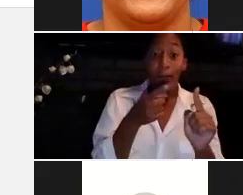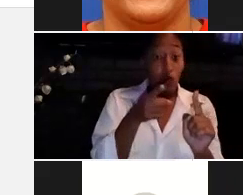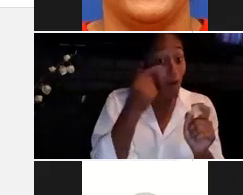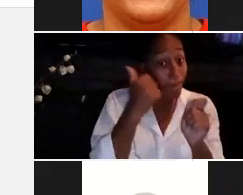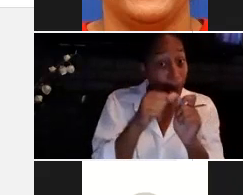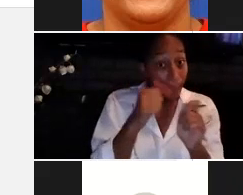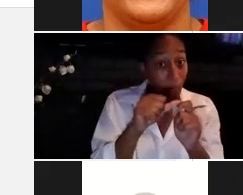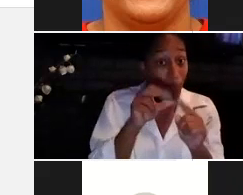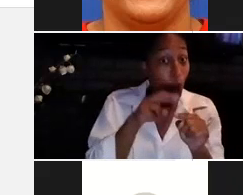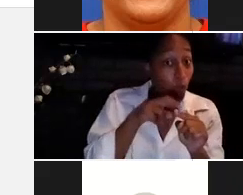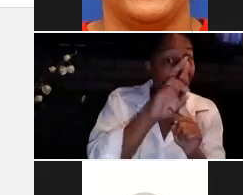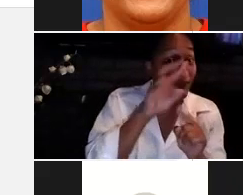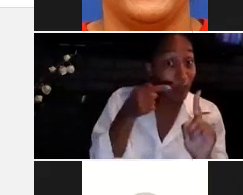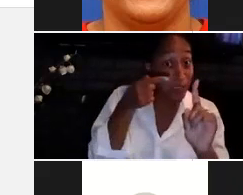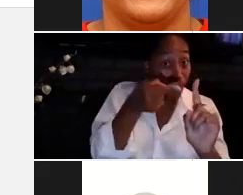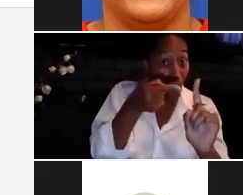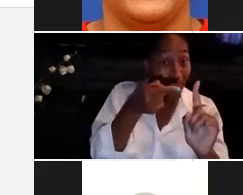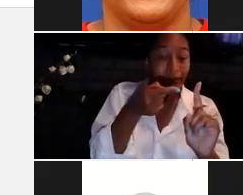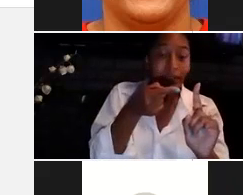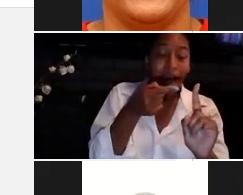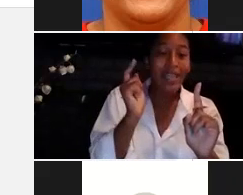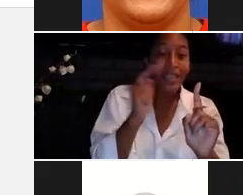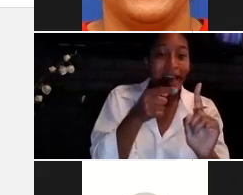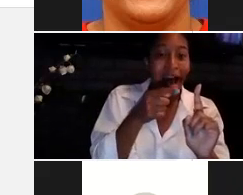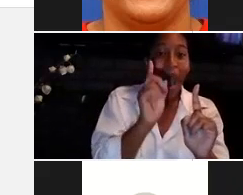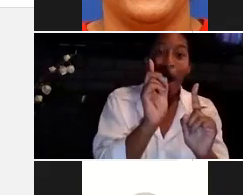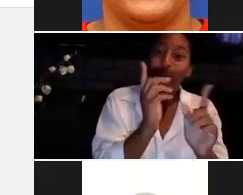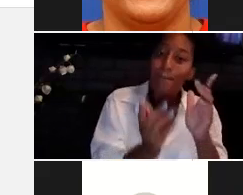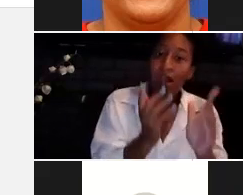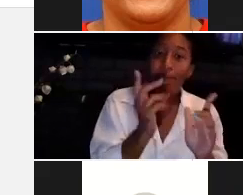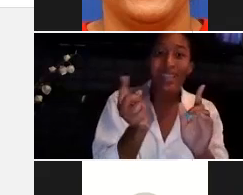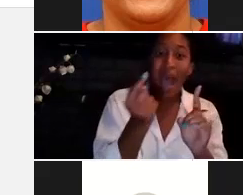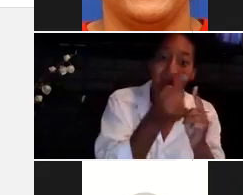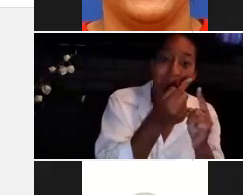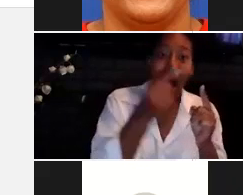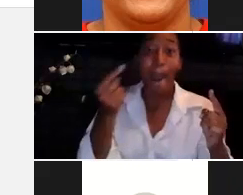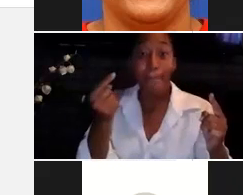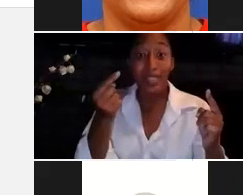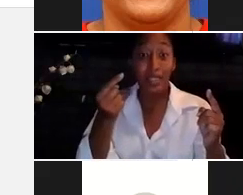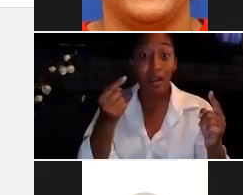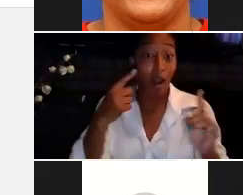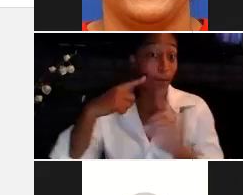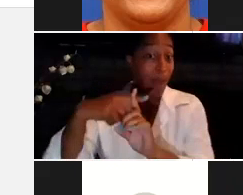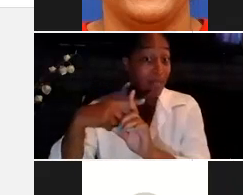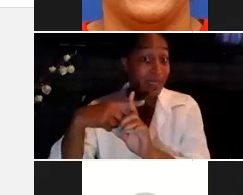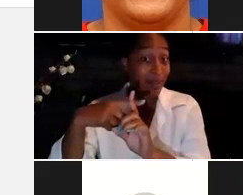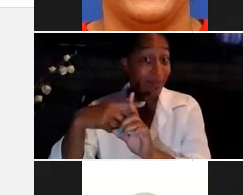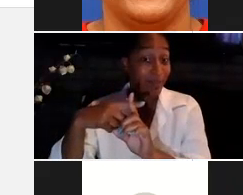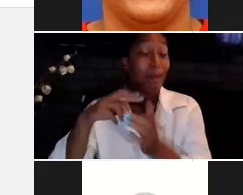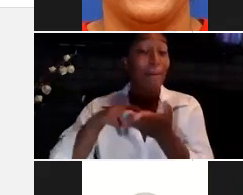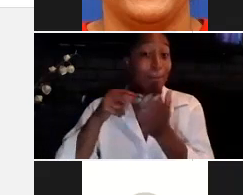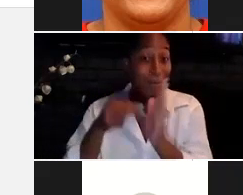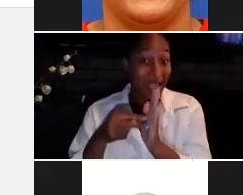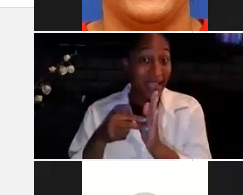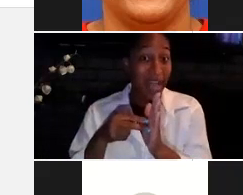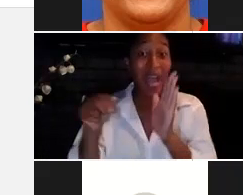opposite of positive. Okay, if I establish to the right is positive, then a negative 5 meters means